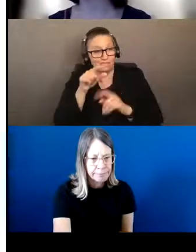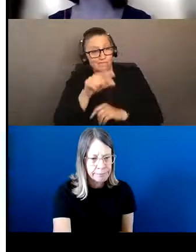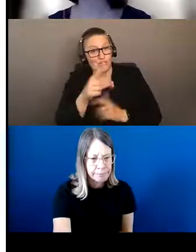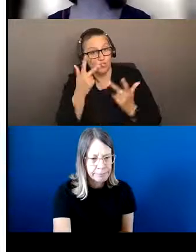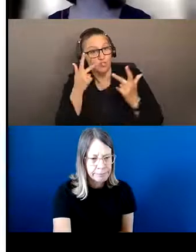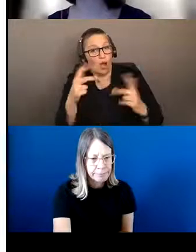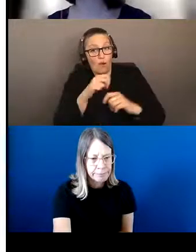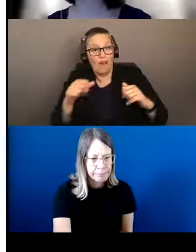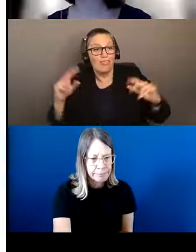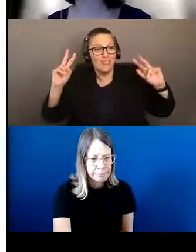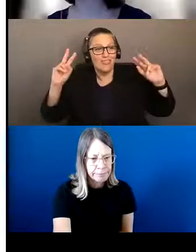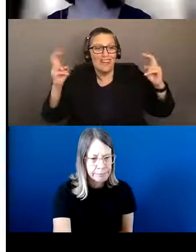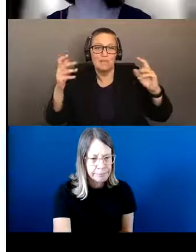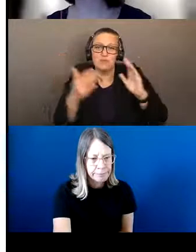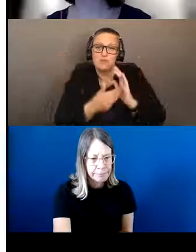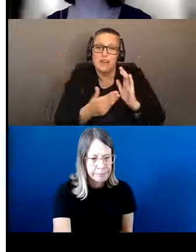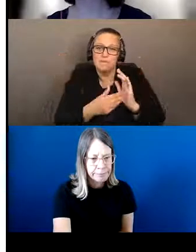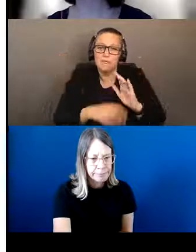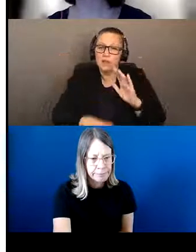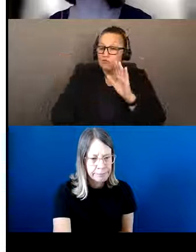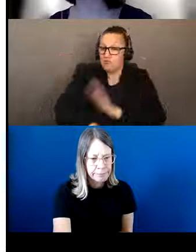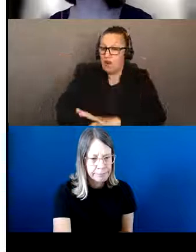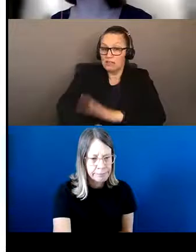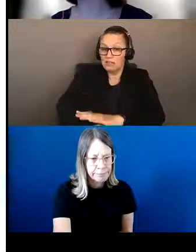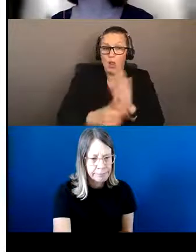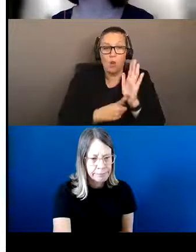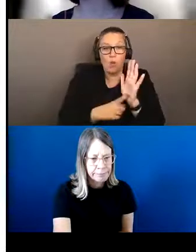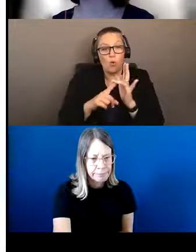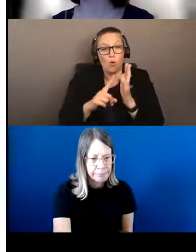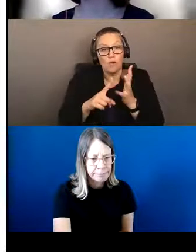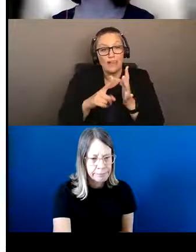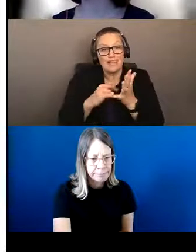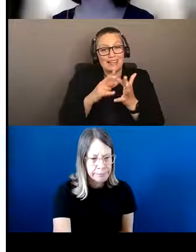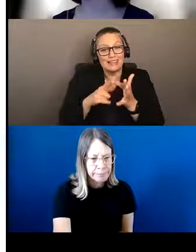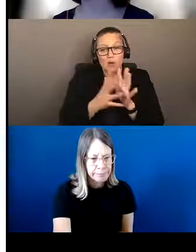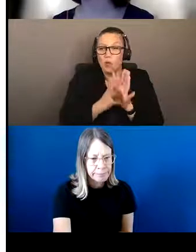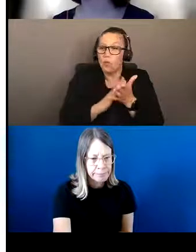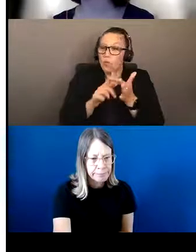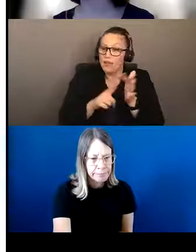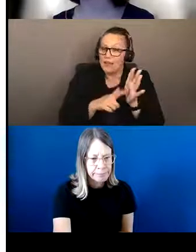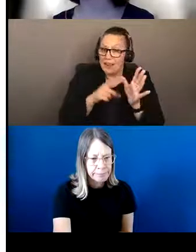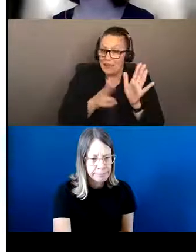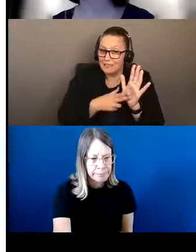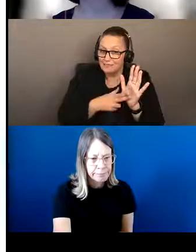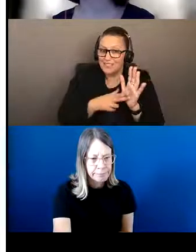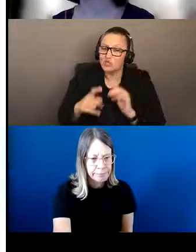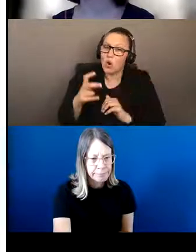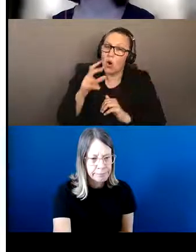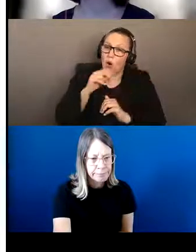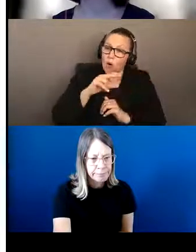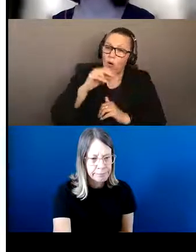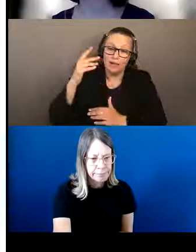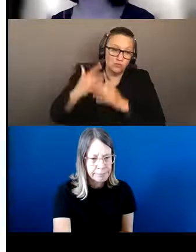today. The one on the right is by Louise Whelan, an oral historian and award-winning photographer known for her striking photographs of New